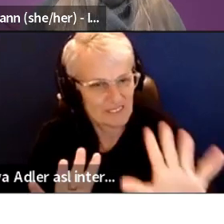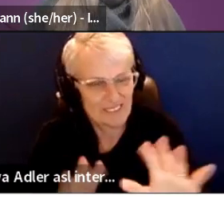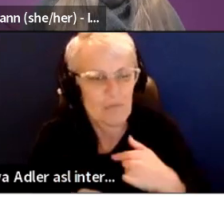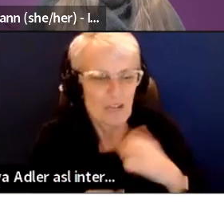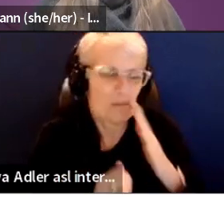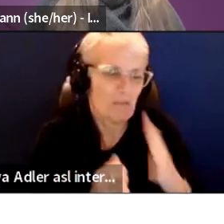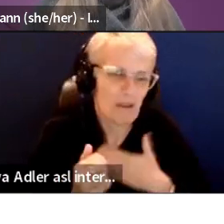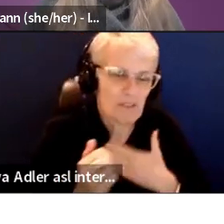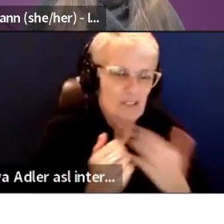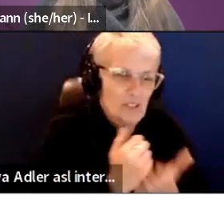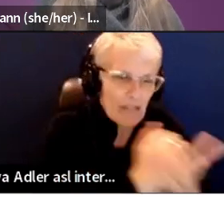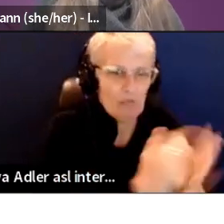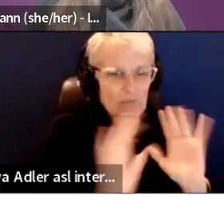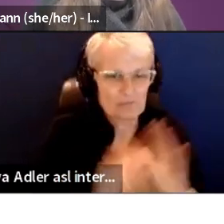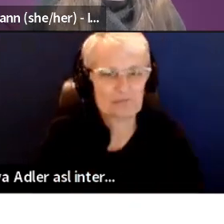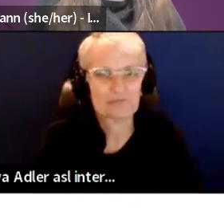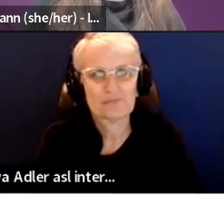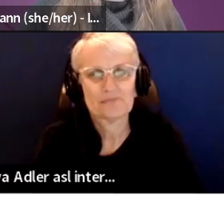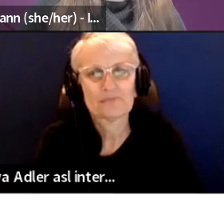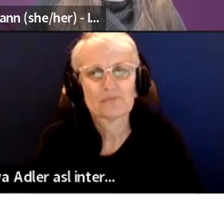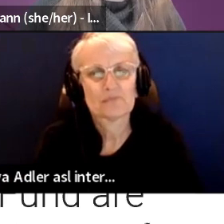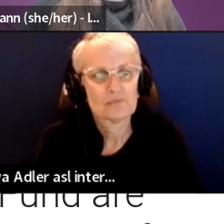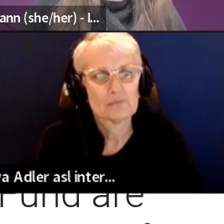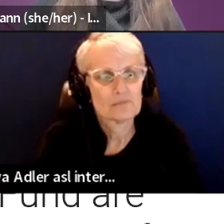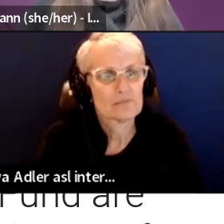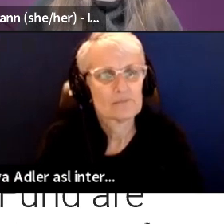happy to help through that process.